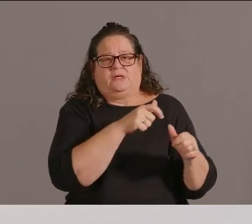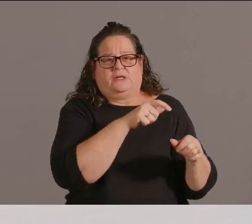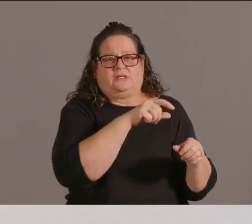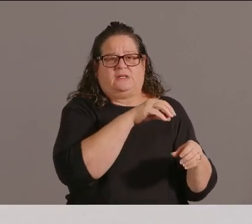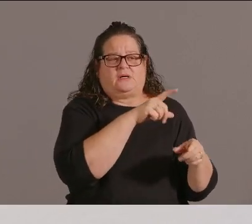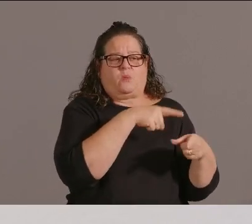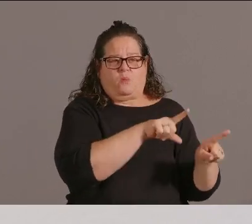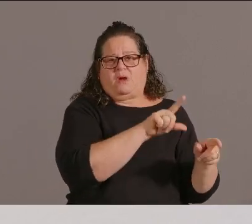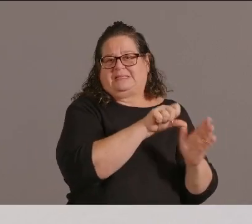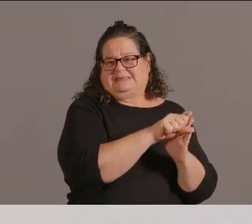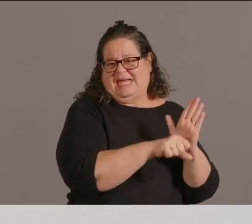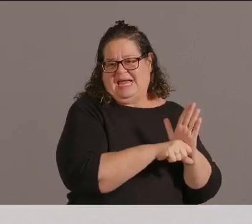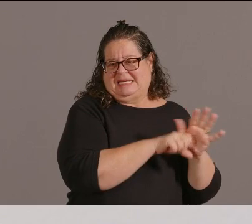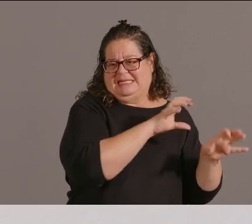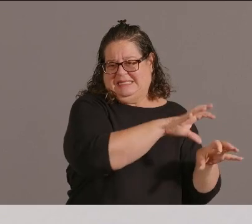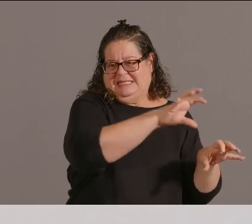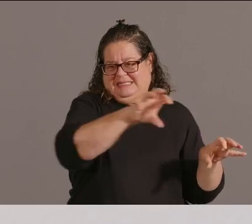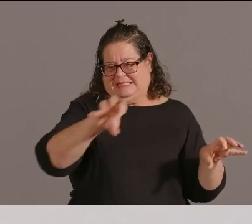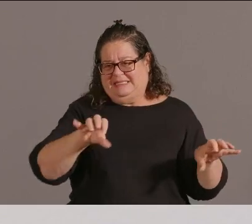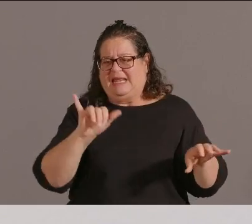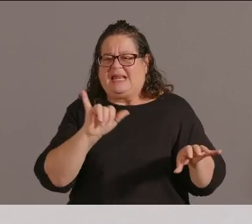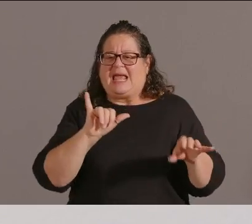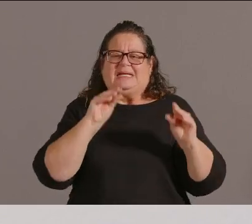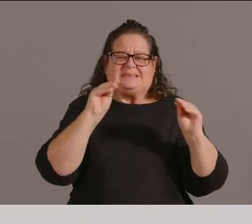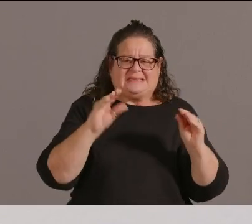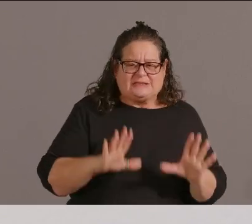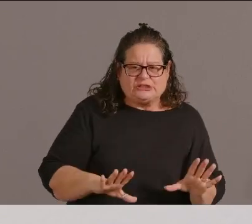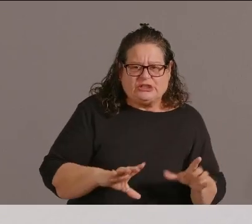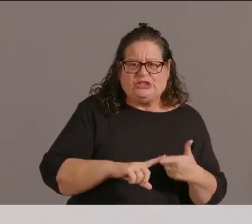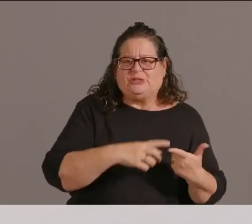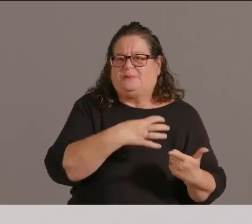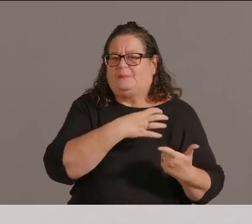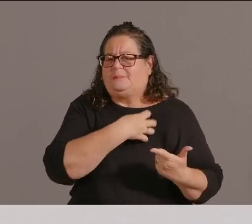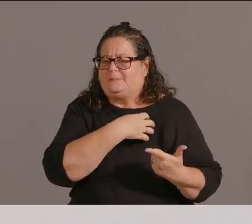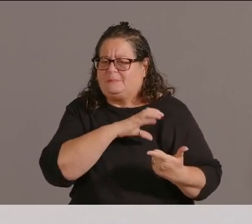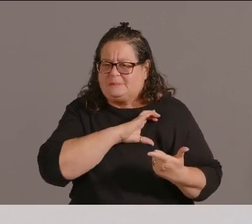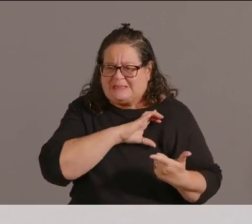or law enforcement that haven't been able to get that appointment, they will still be eligible.